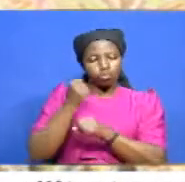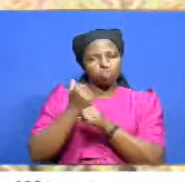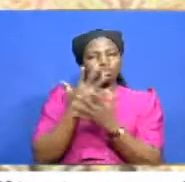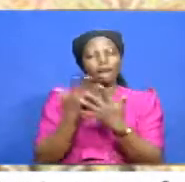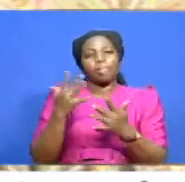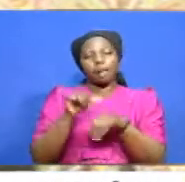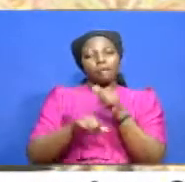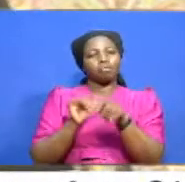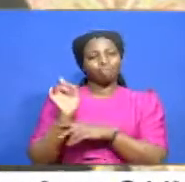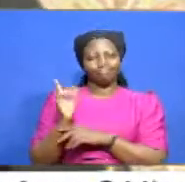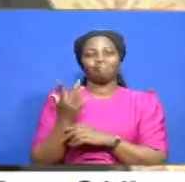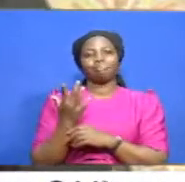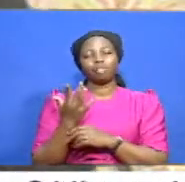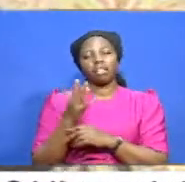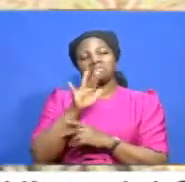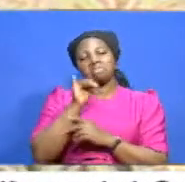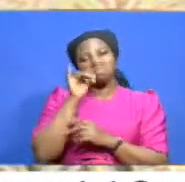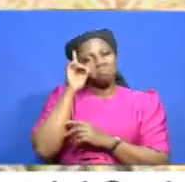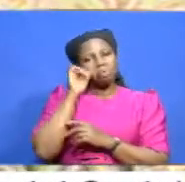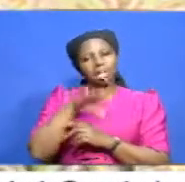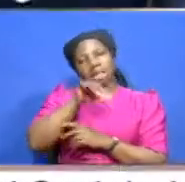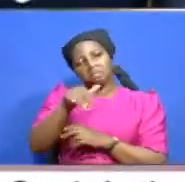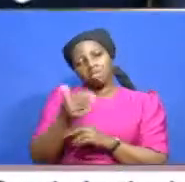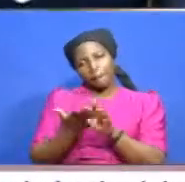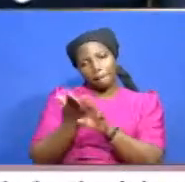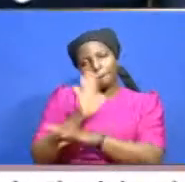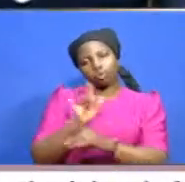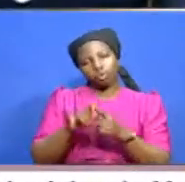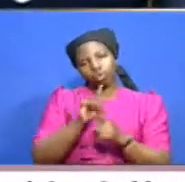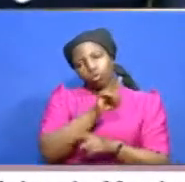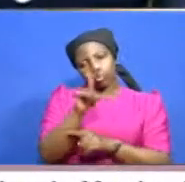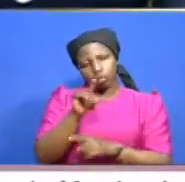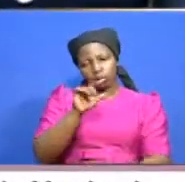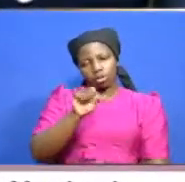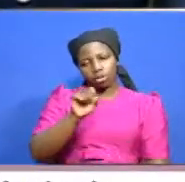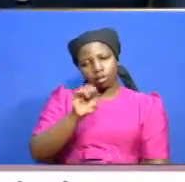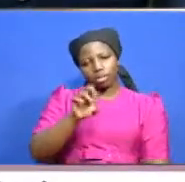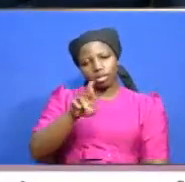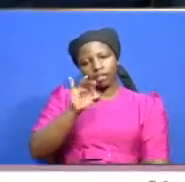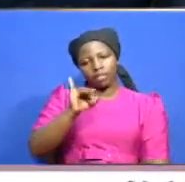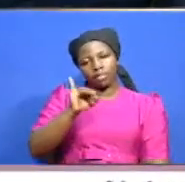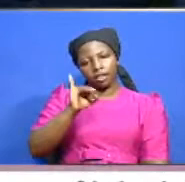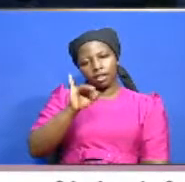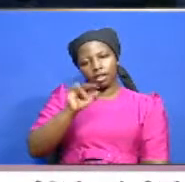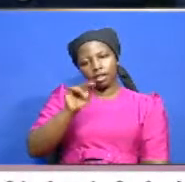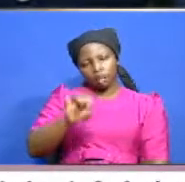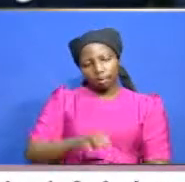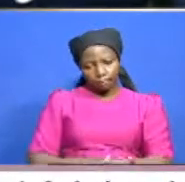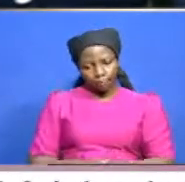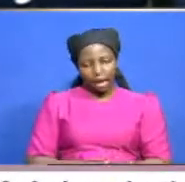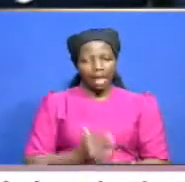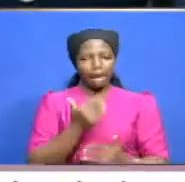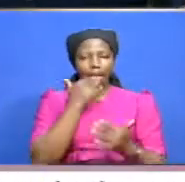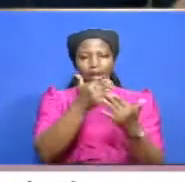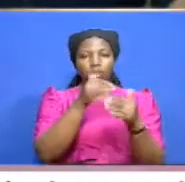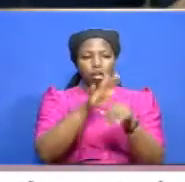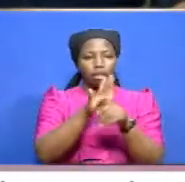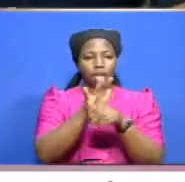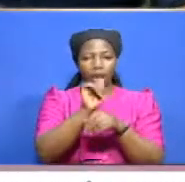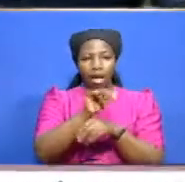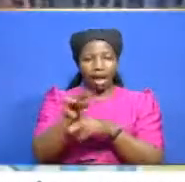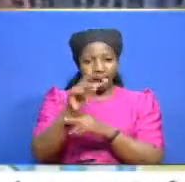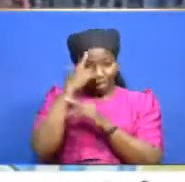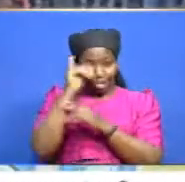it. From Mombasa County, back to you in studio, Serfine. All right, thank you so much, Anburu, for